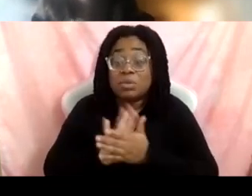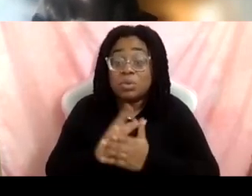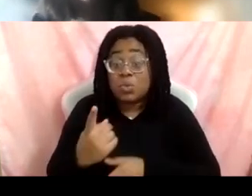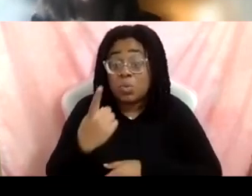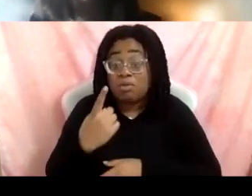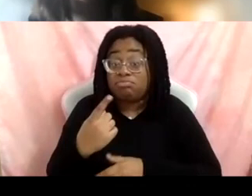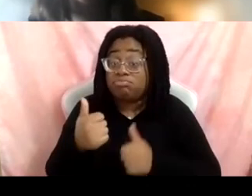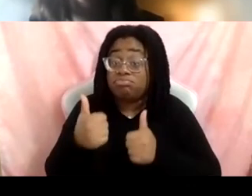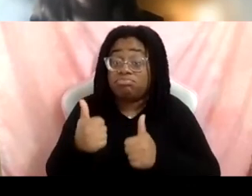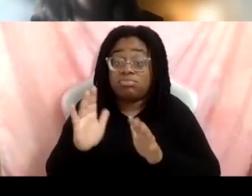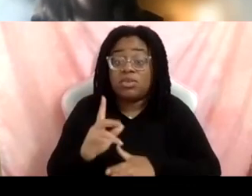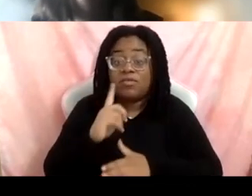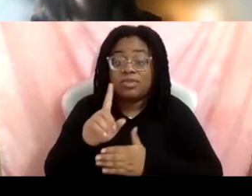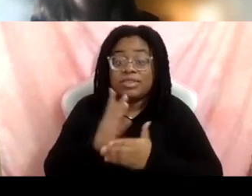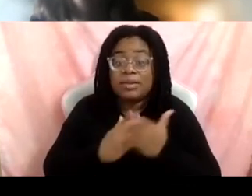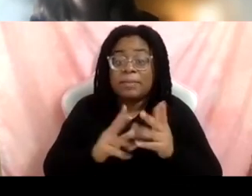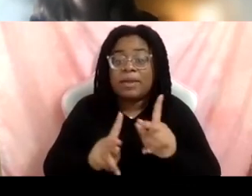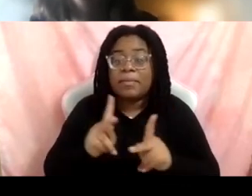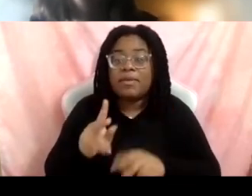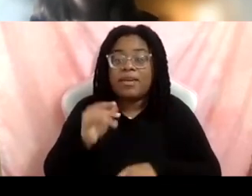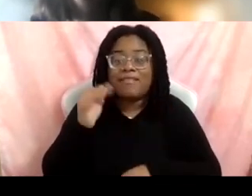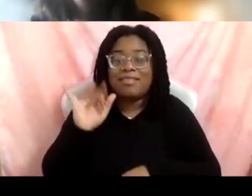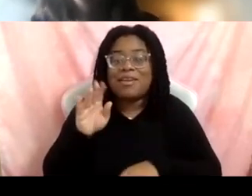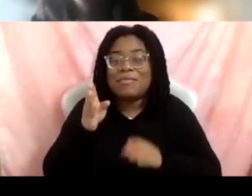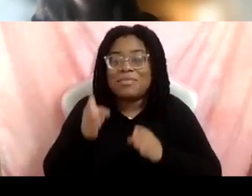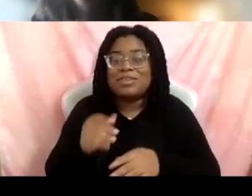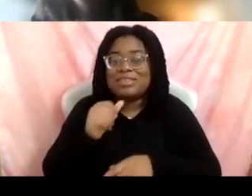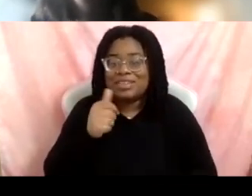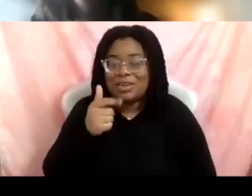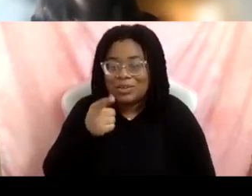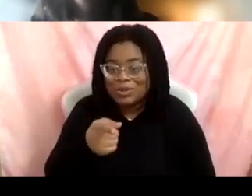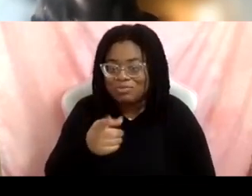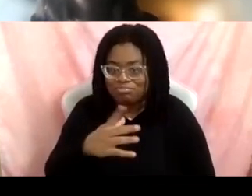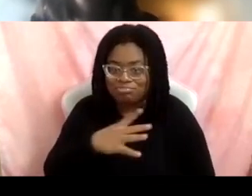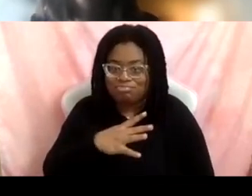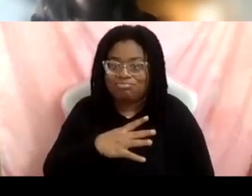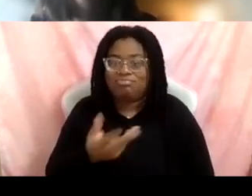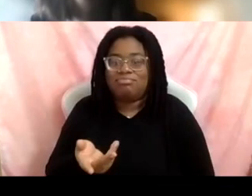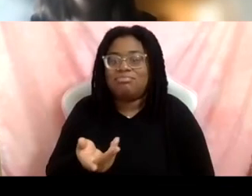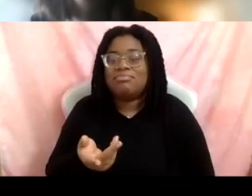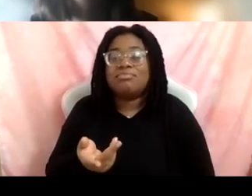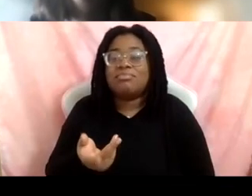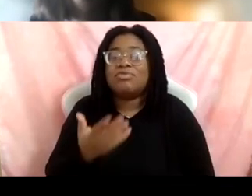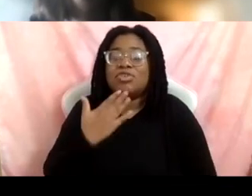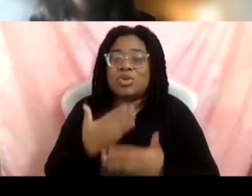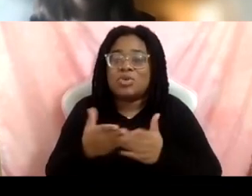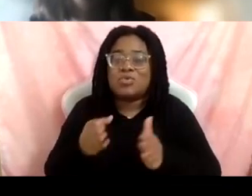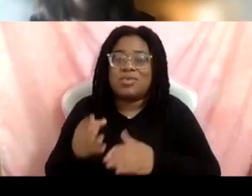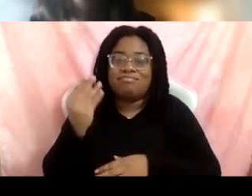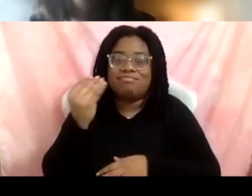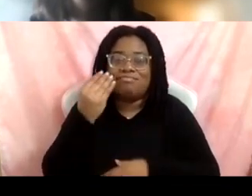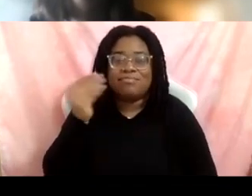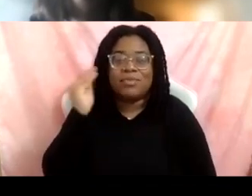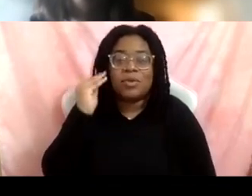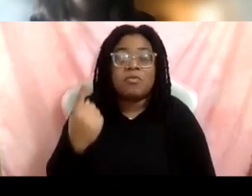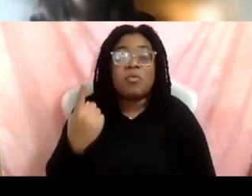really great for some people. And if that person is not you, that's fine. I think is a good way to think about it. We do have